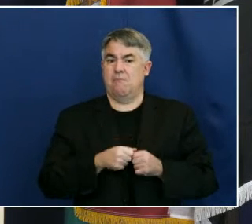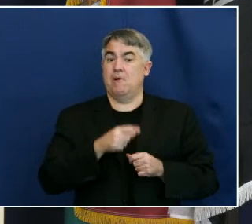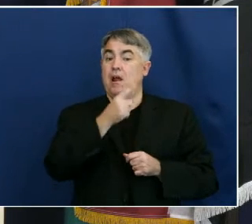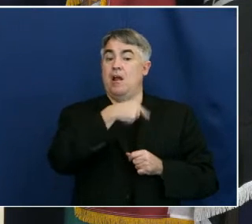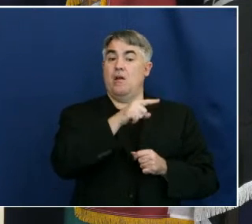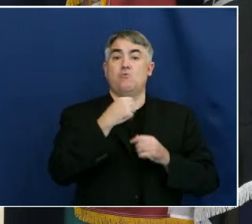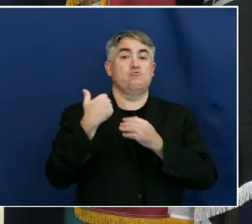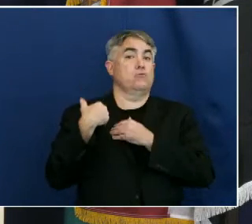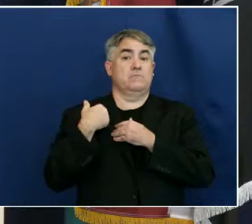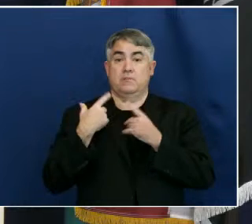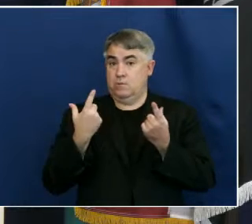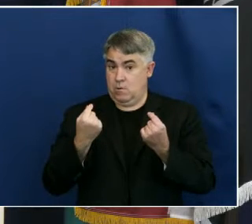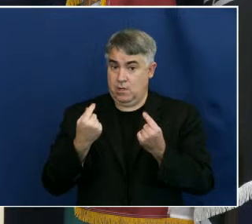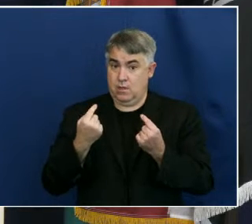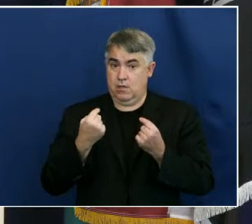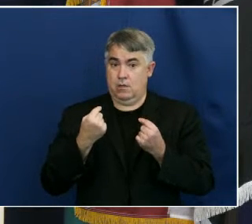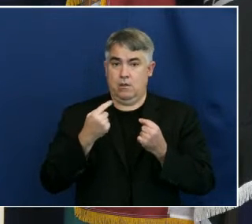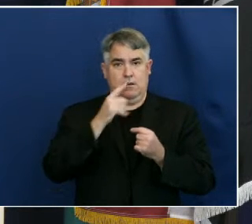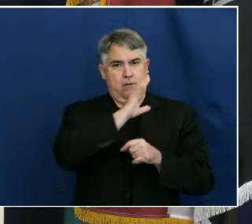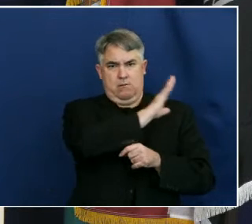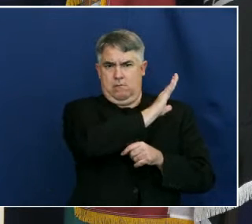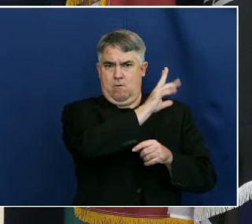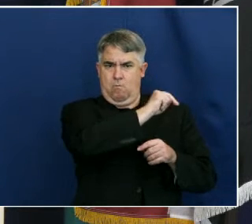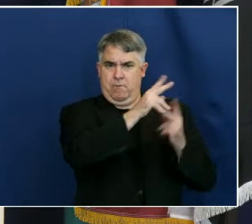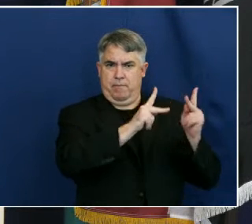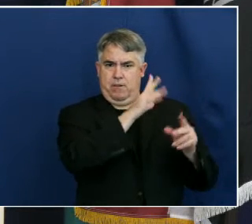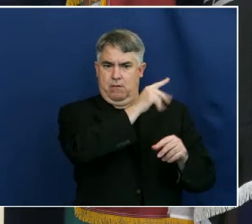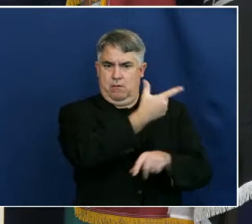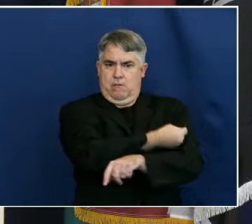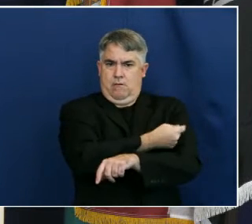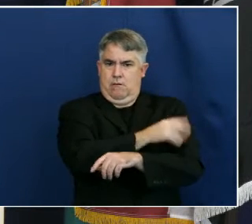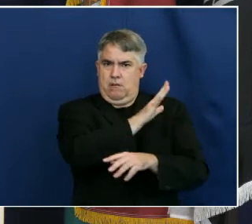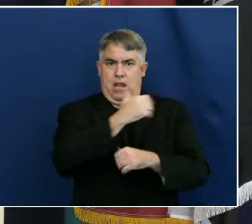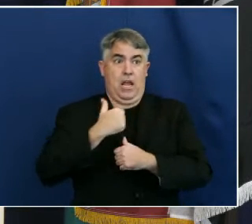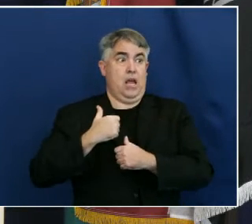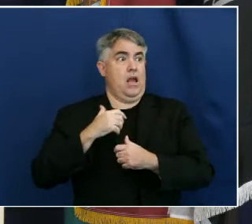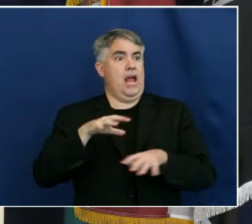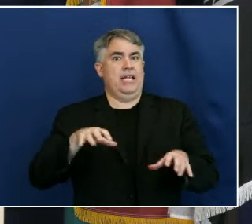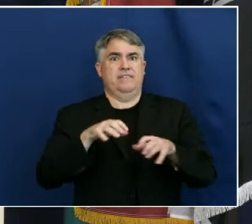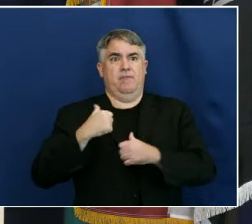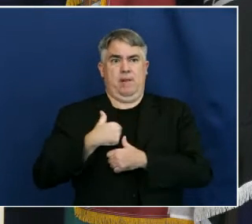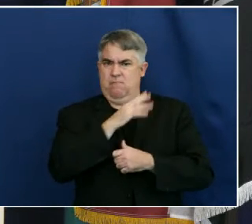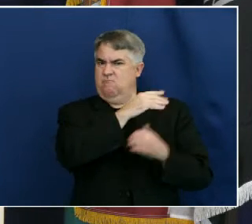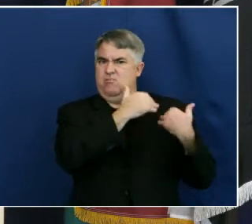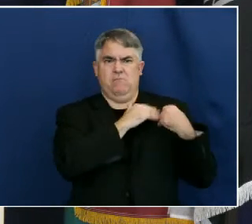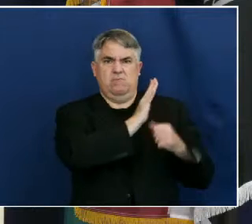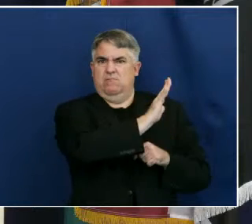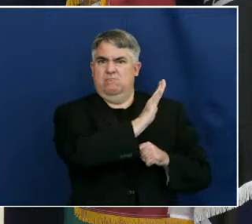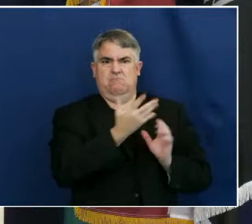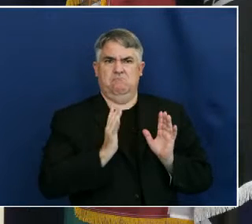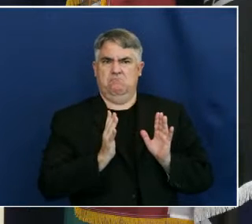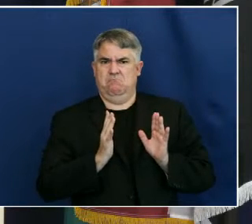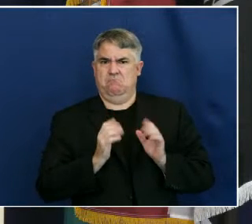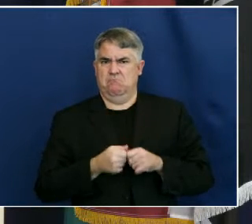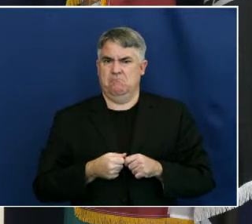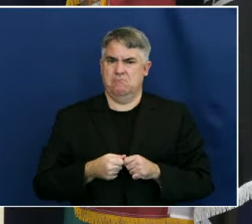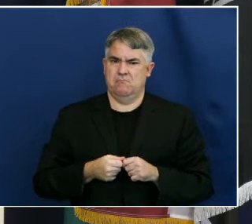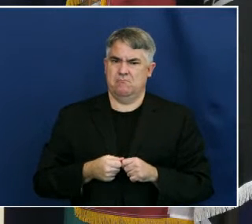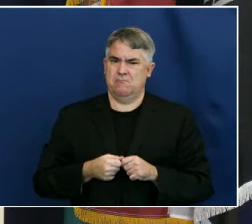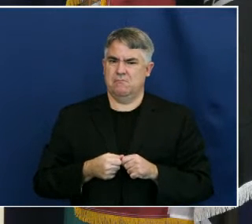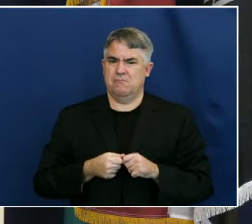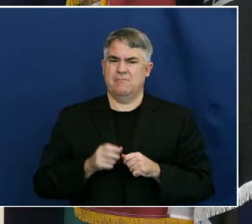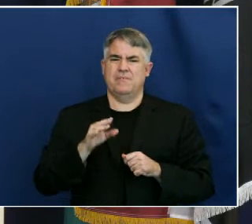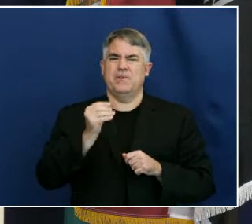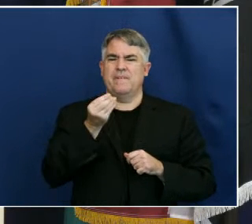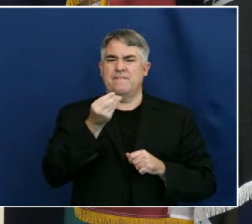and vaccinating their active duty population. There have been a few specific anecdotal reports of specific active